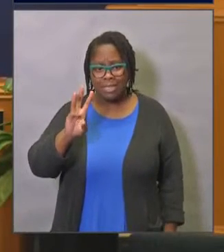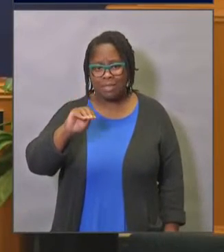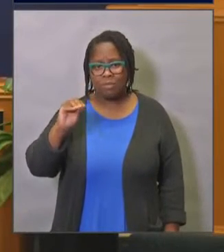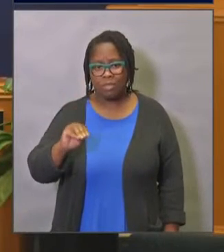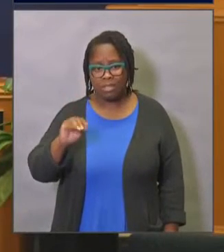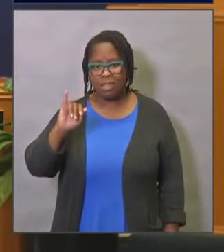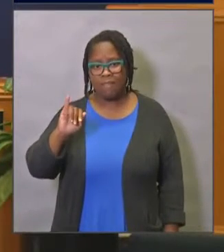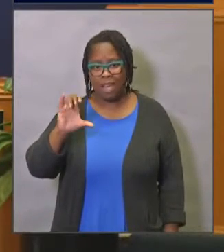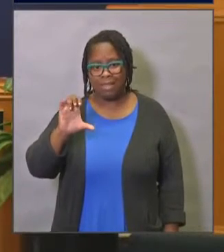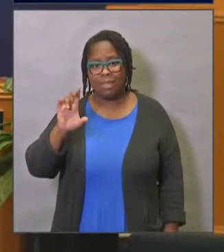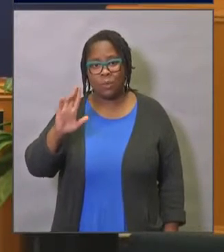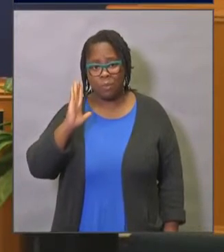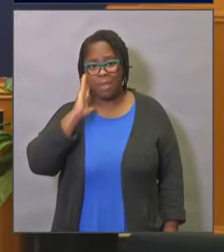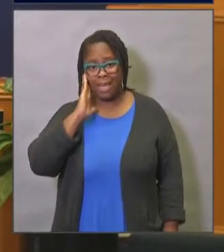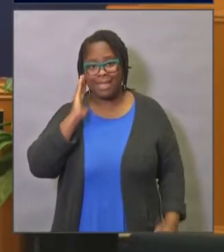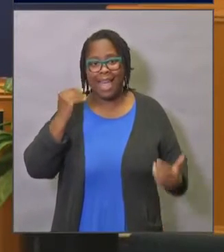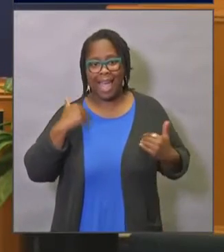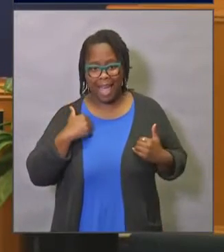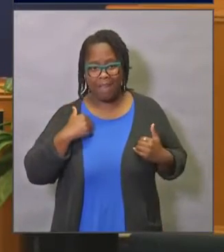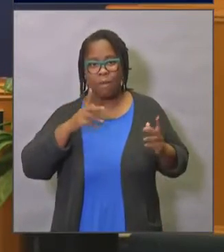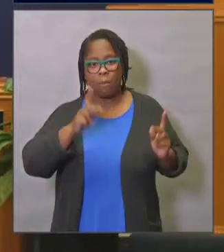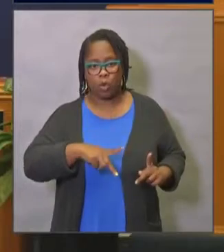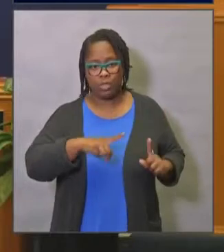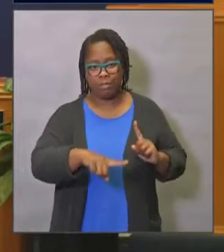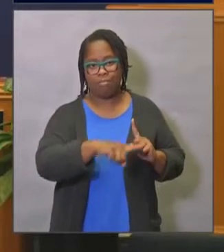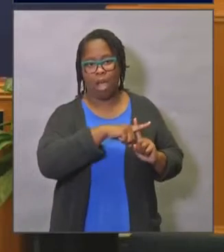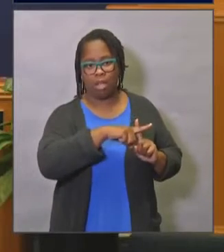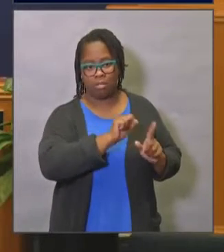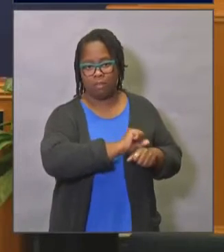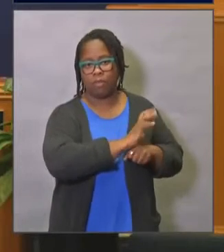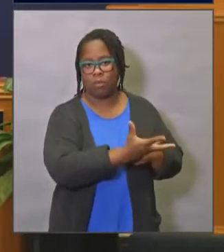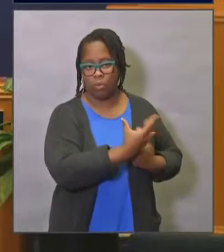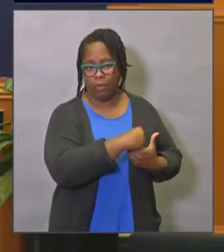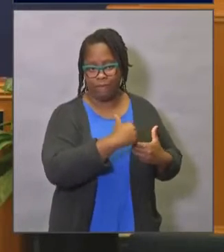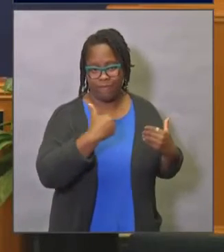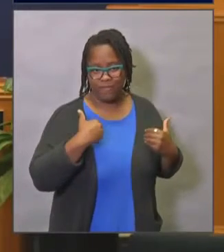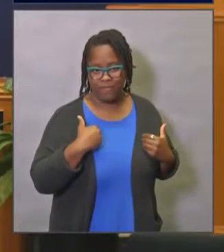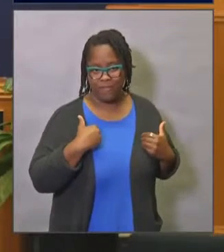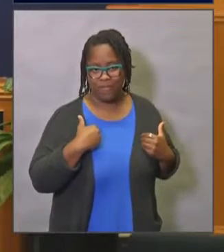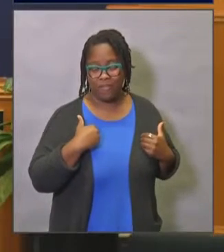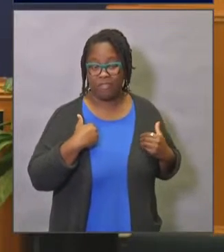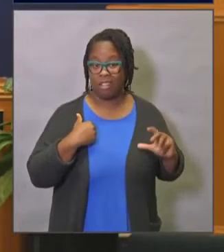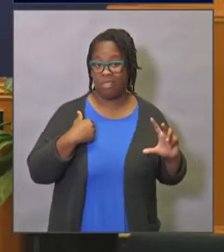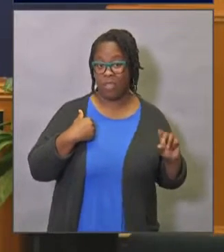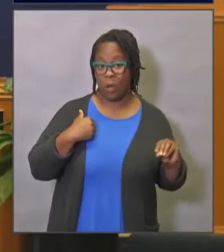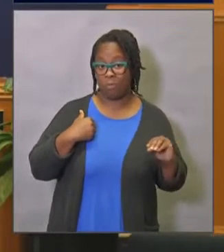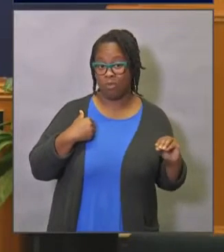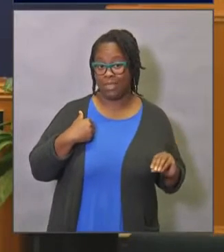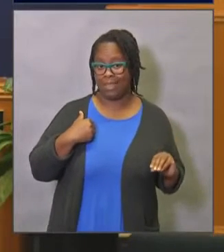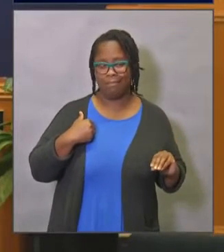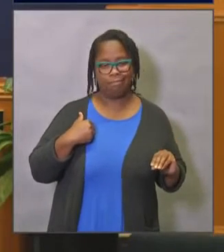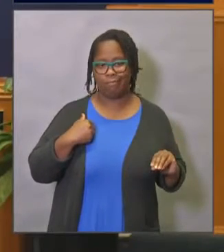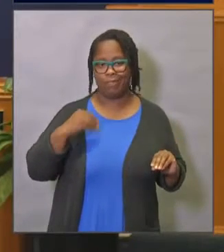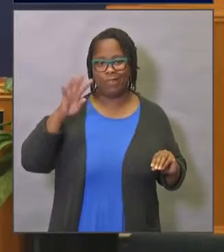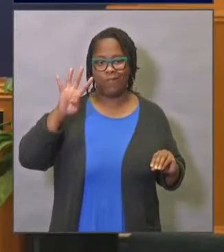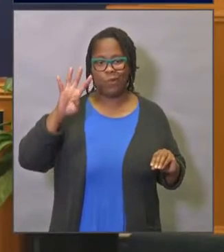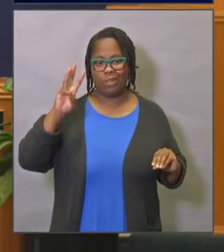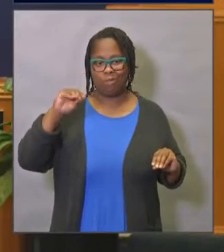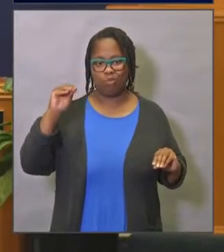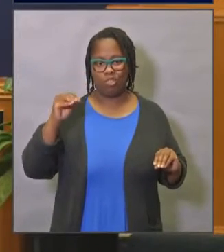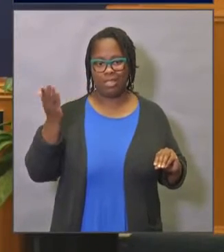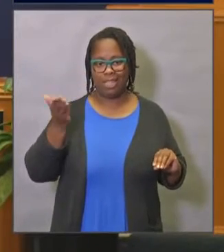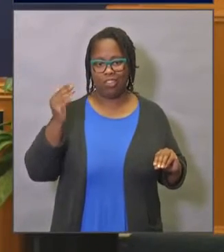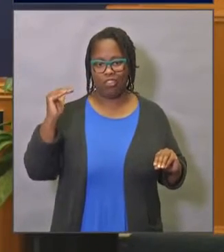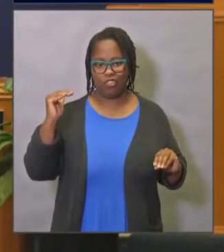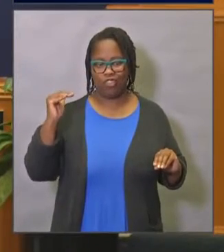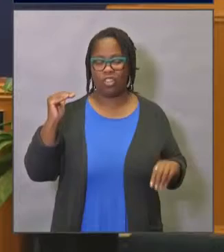were occupied by COVID-19 positive patients, way over the threshold that the state set. And so when they look